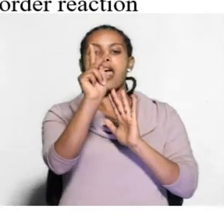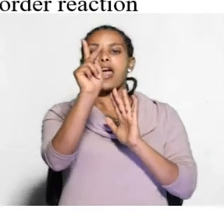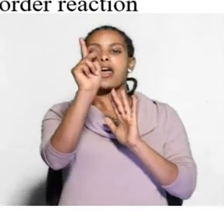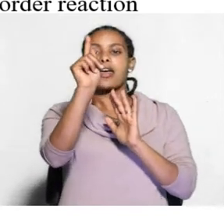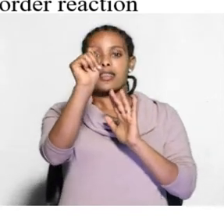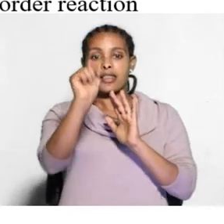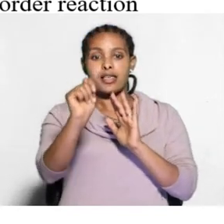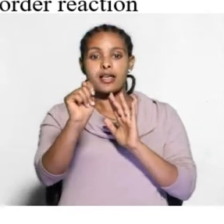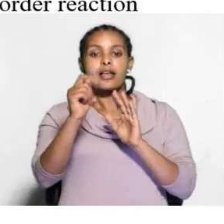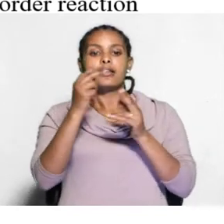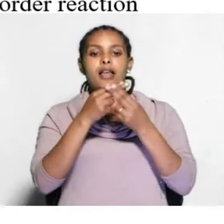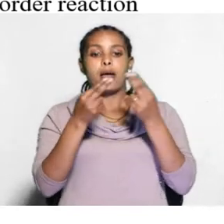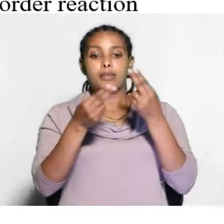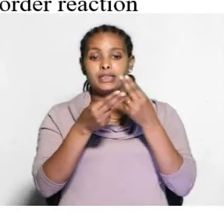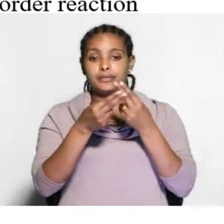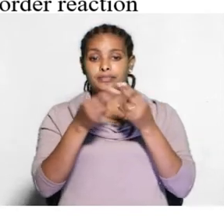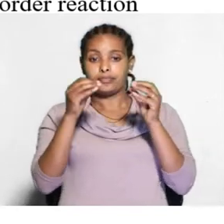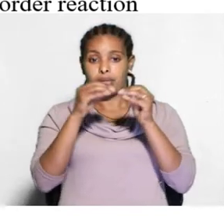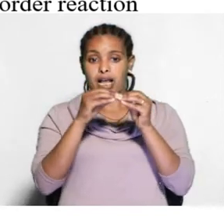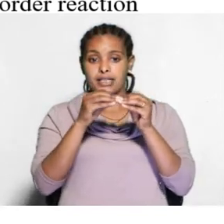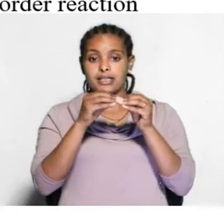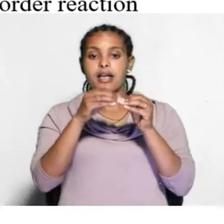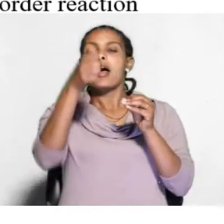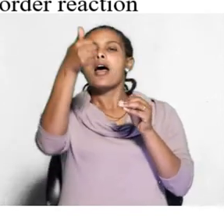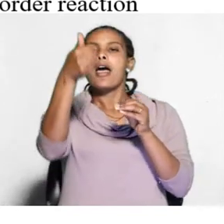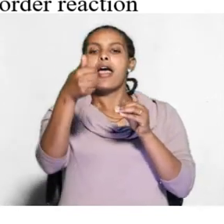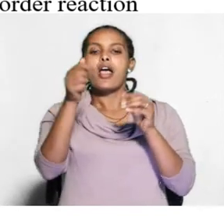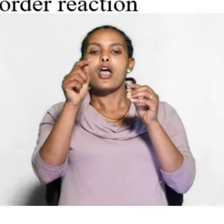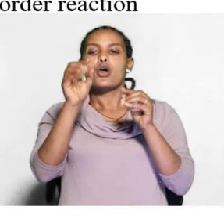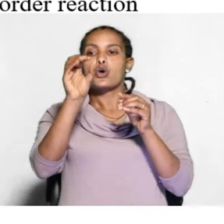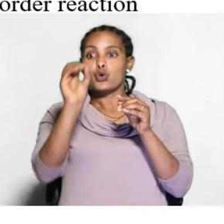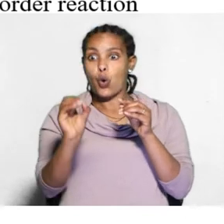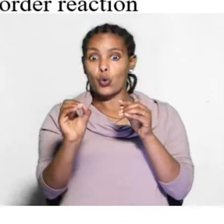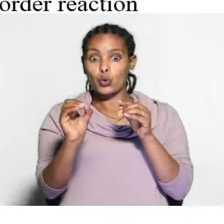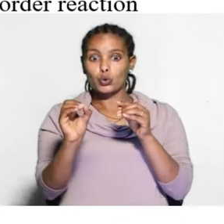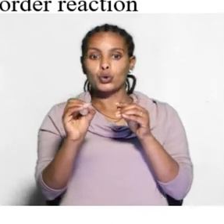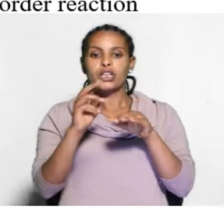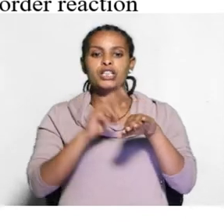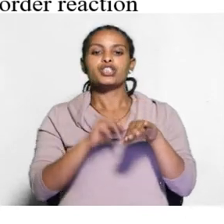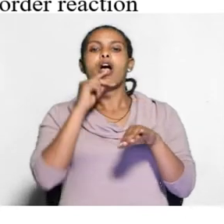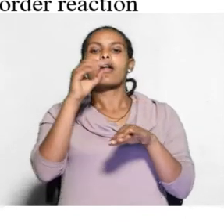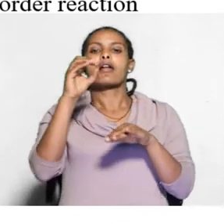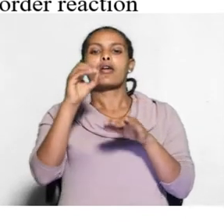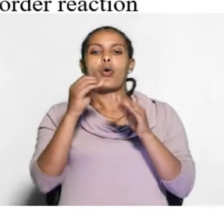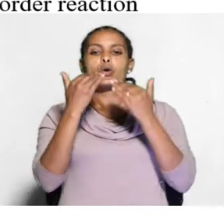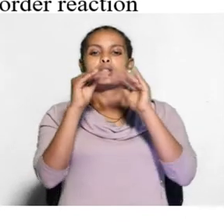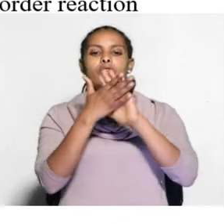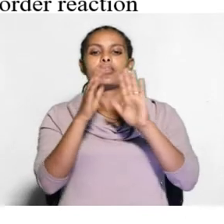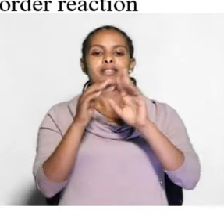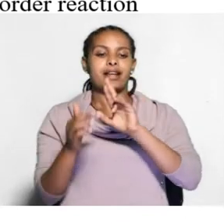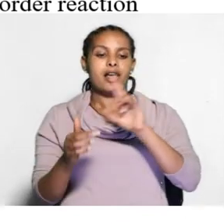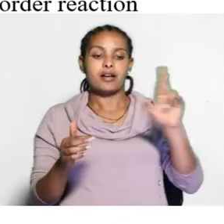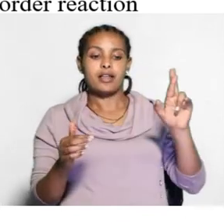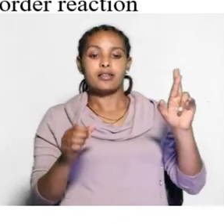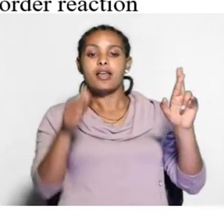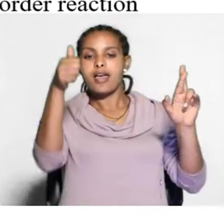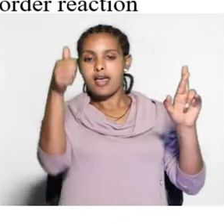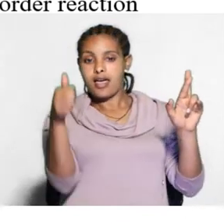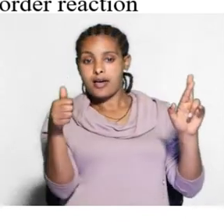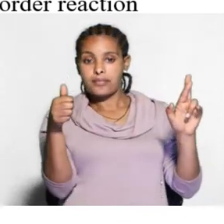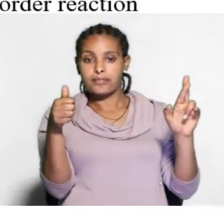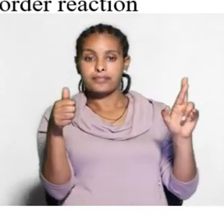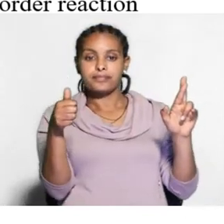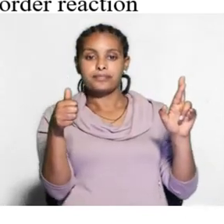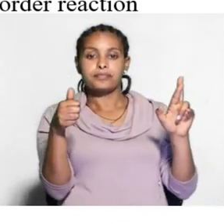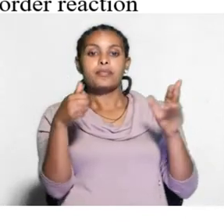constant times t is time plus a naught is initial concentration of the reactant a